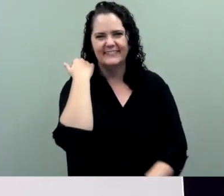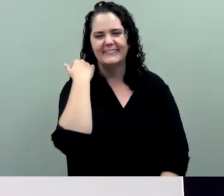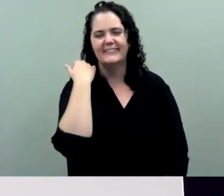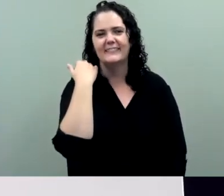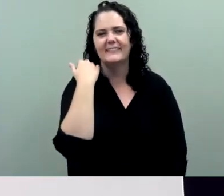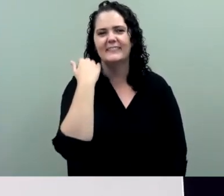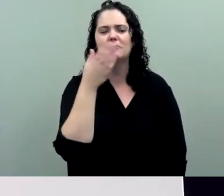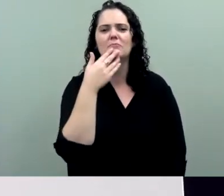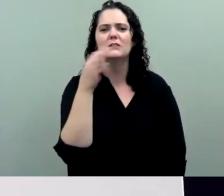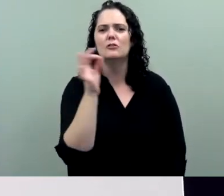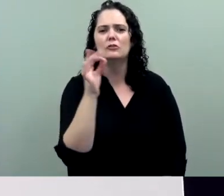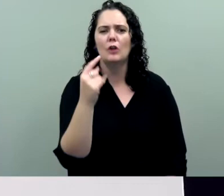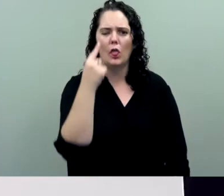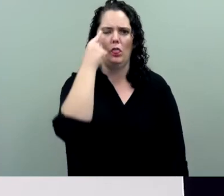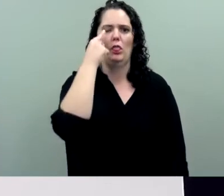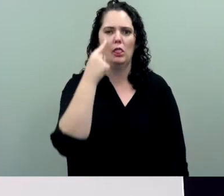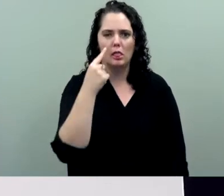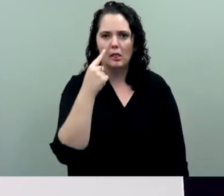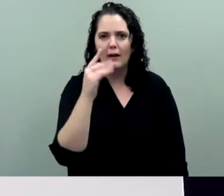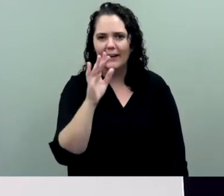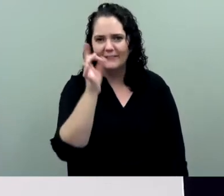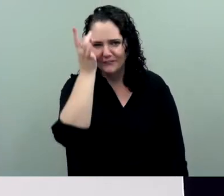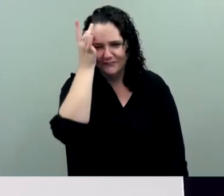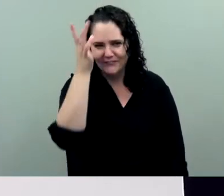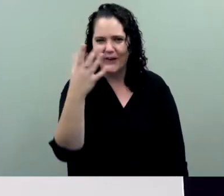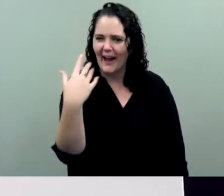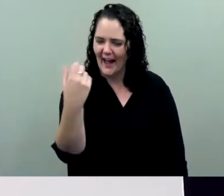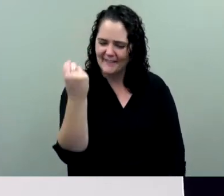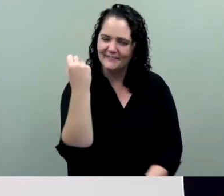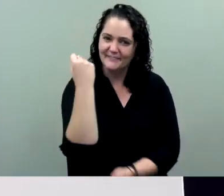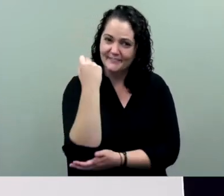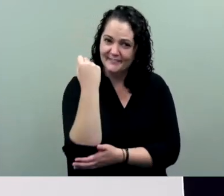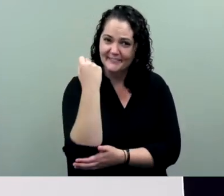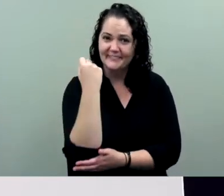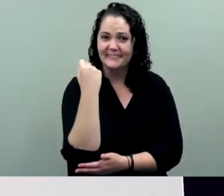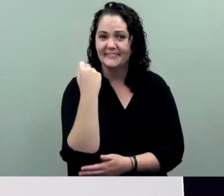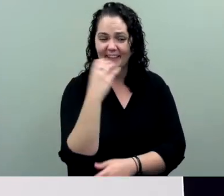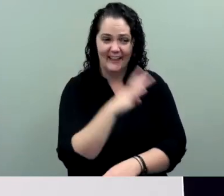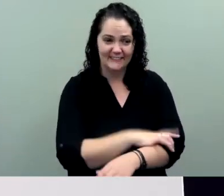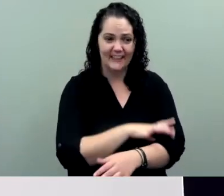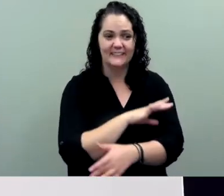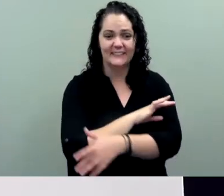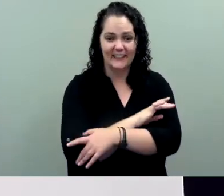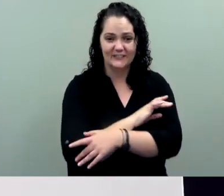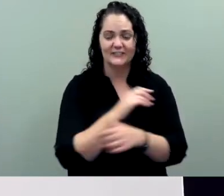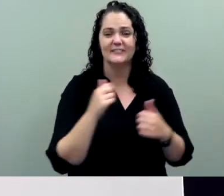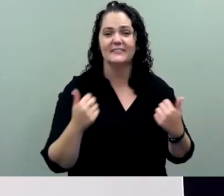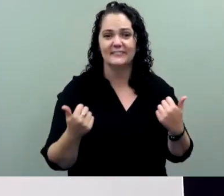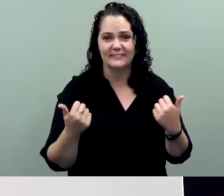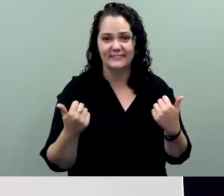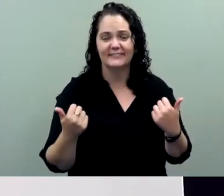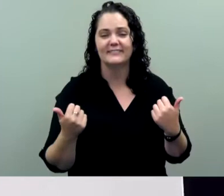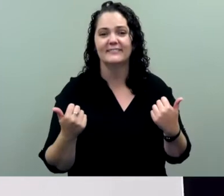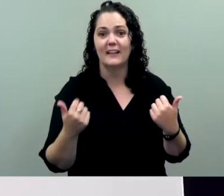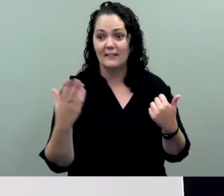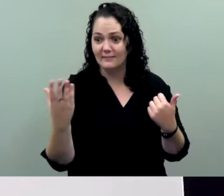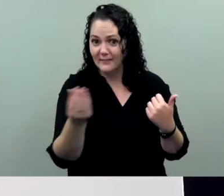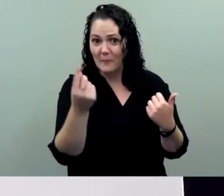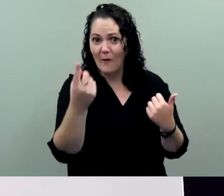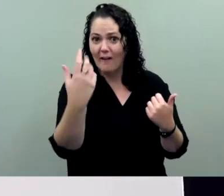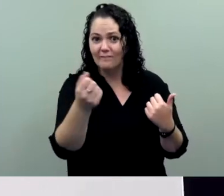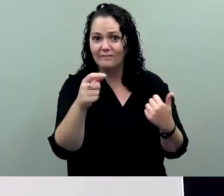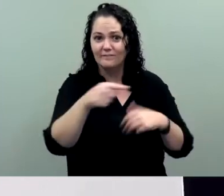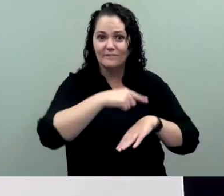Don't poke yourself in the face. Don't forget that you have that attached. Everybody is attached, really, really good. Oh, we got some feet,